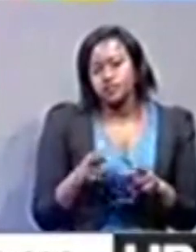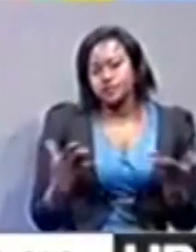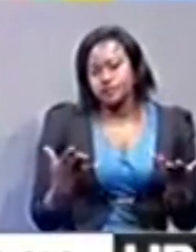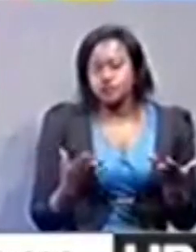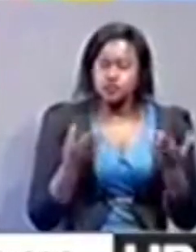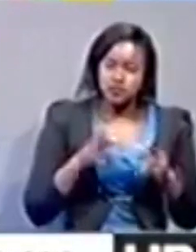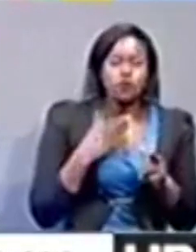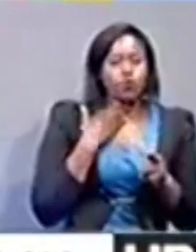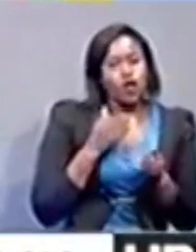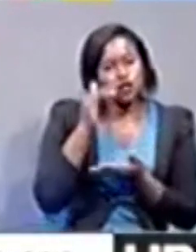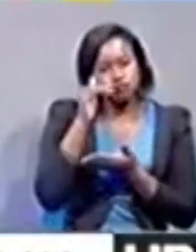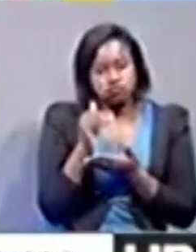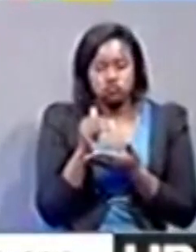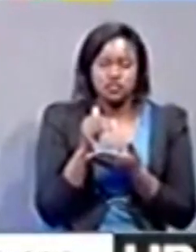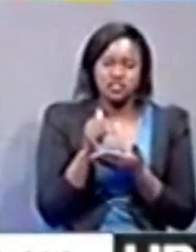minimize costs